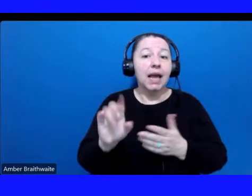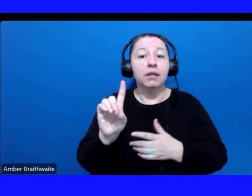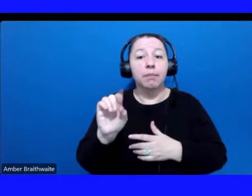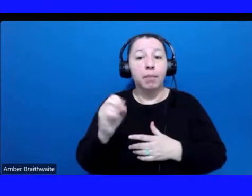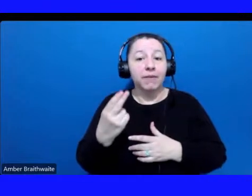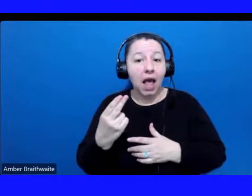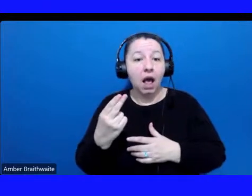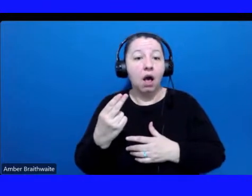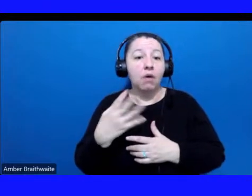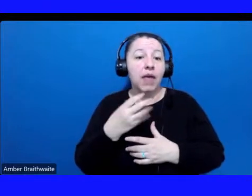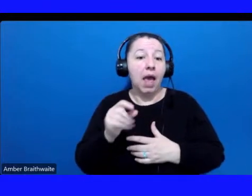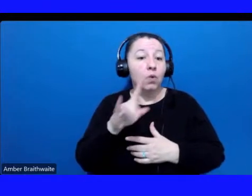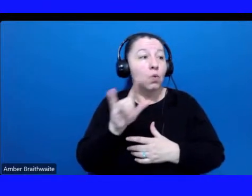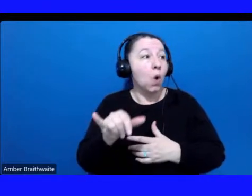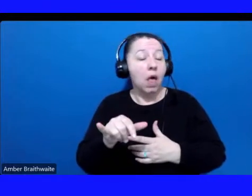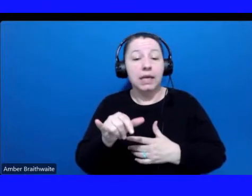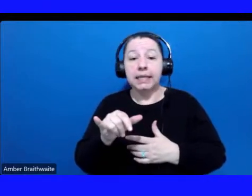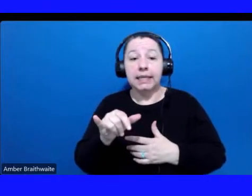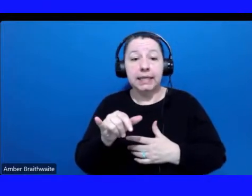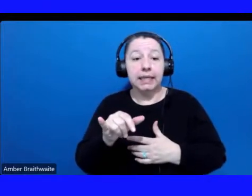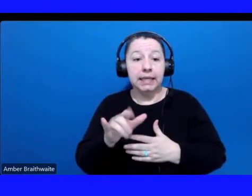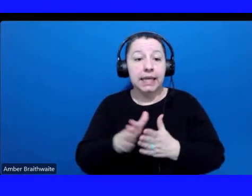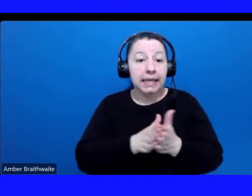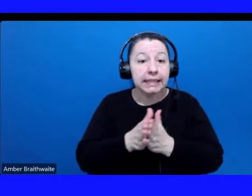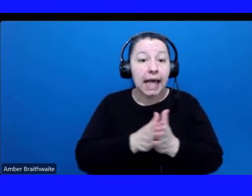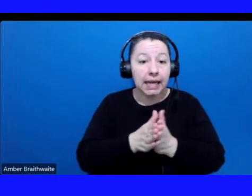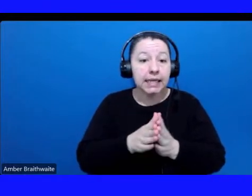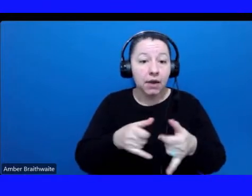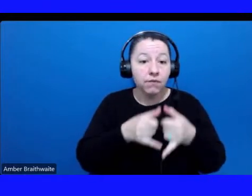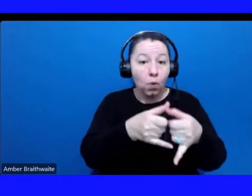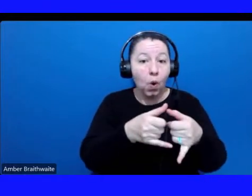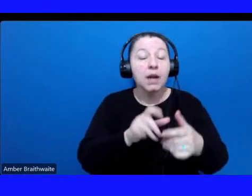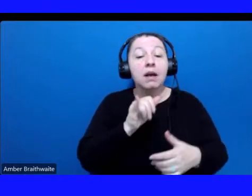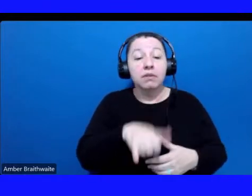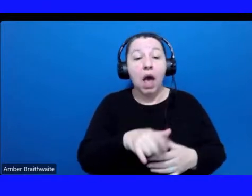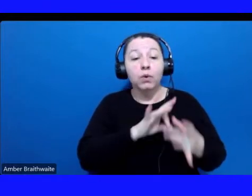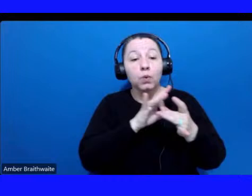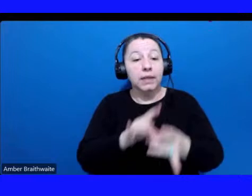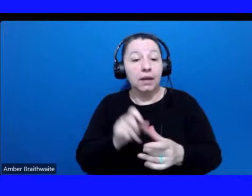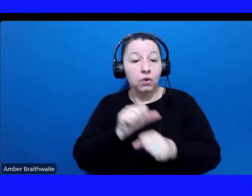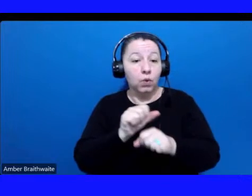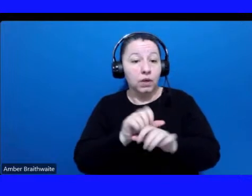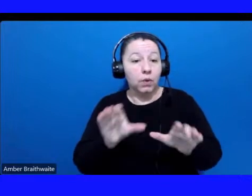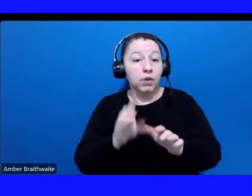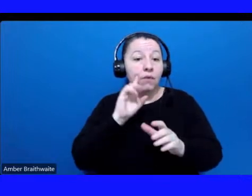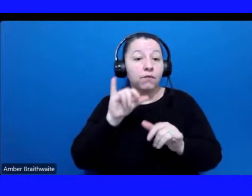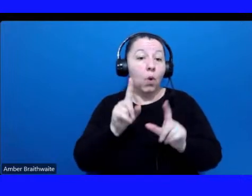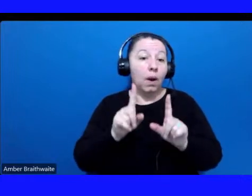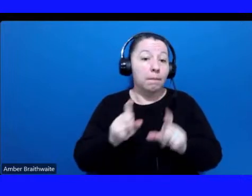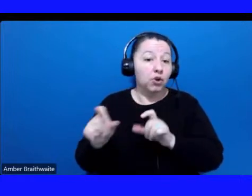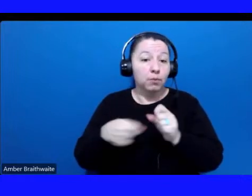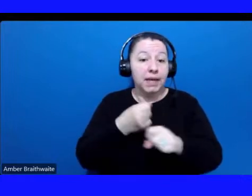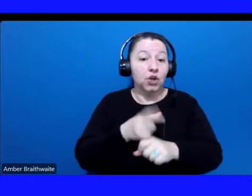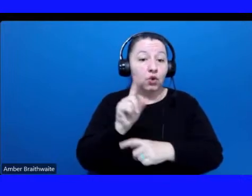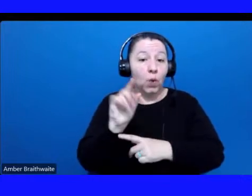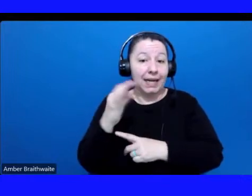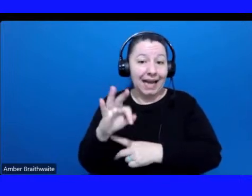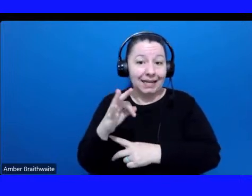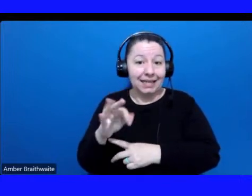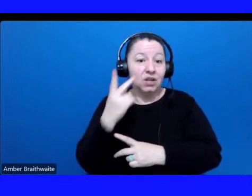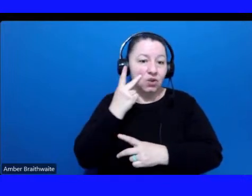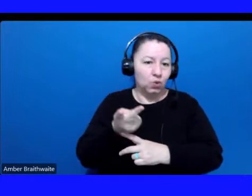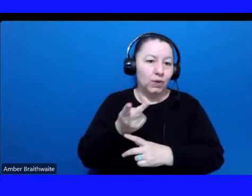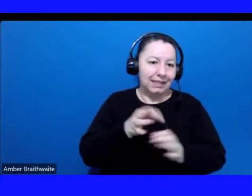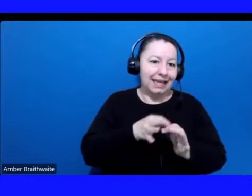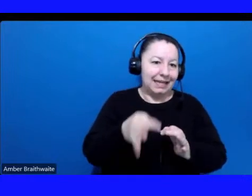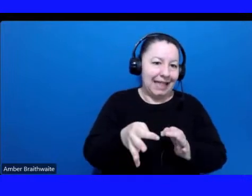screening, cervical cancer screening, colorectal cancer screening, initiation of appropriate control of medications for those who have HIV and asthma,